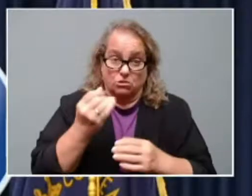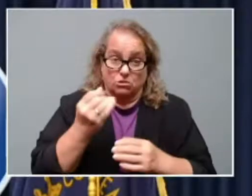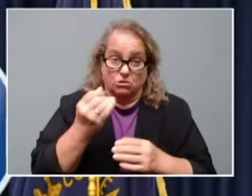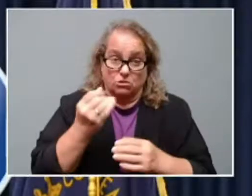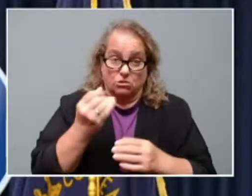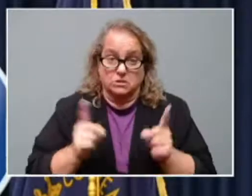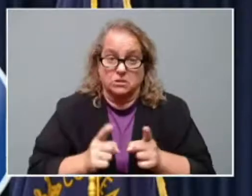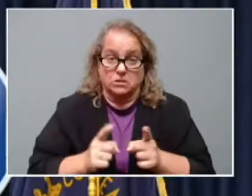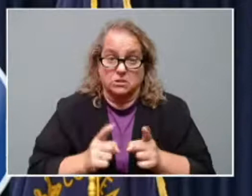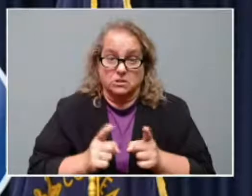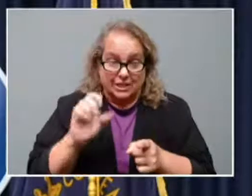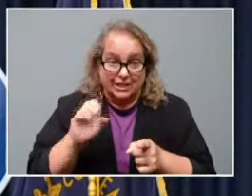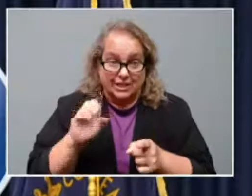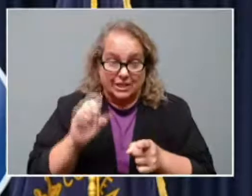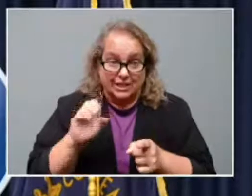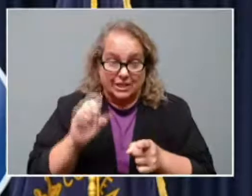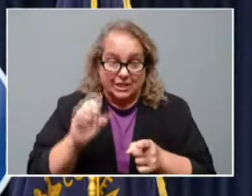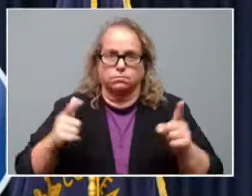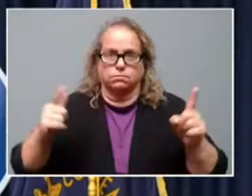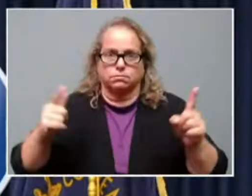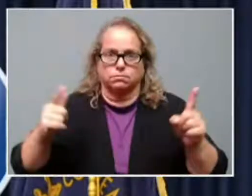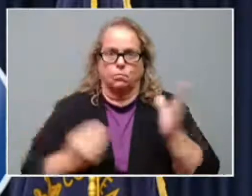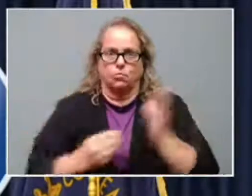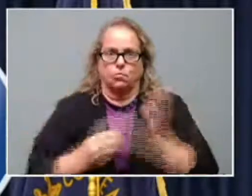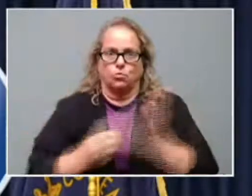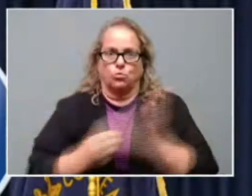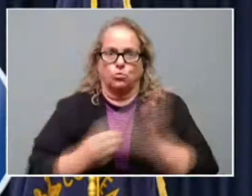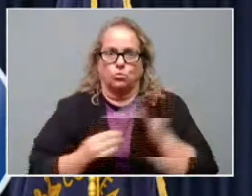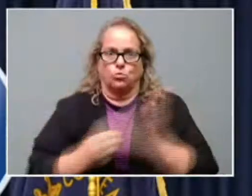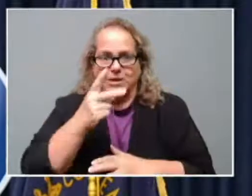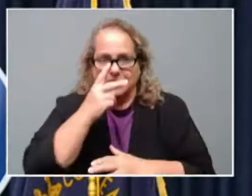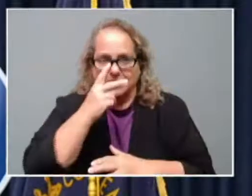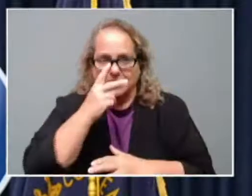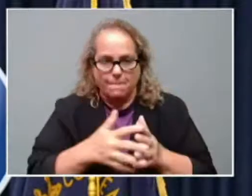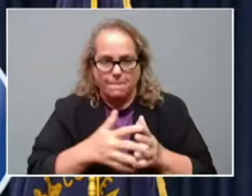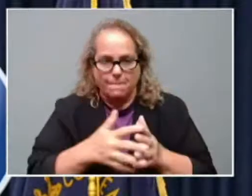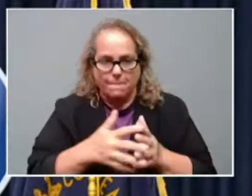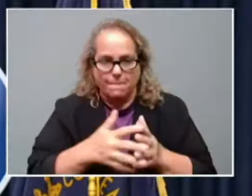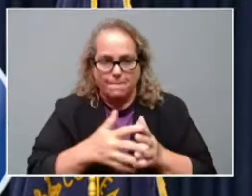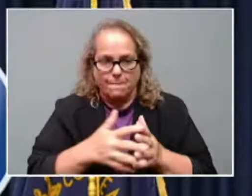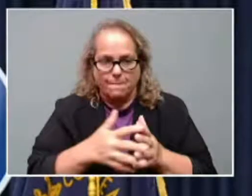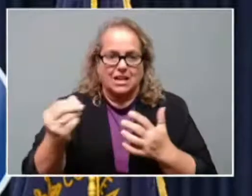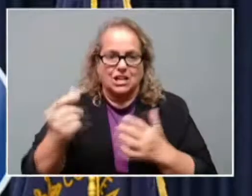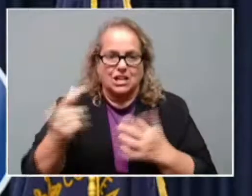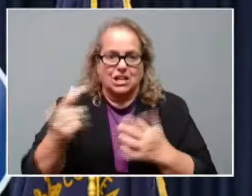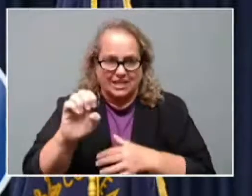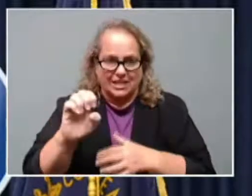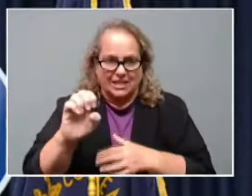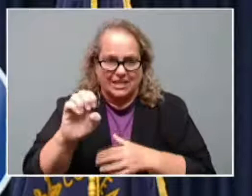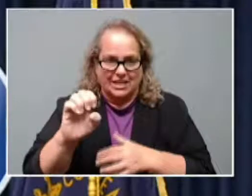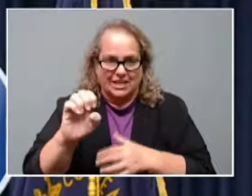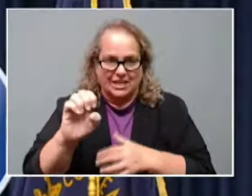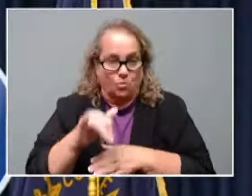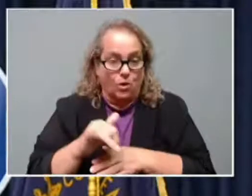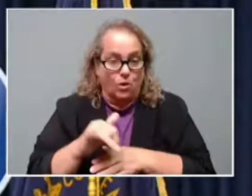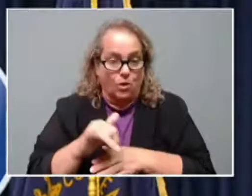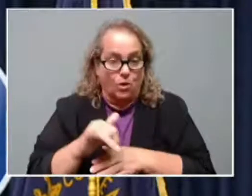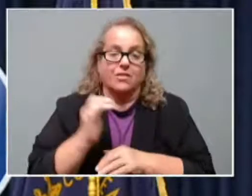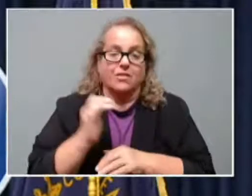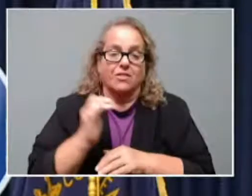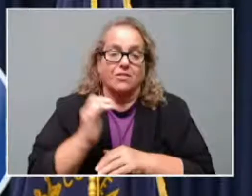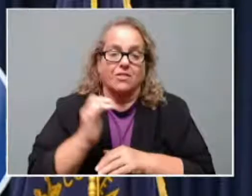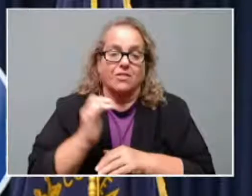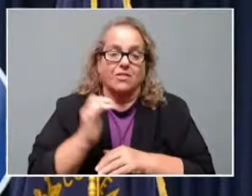Seeing American manufacturing back and GE leading the way has been pretty special. They announced a new $450